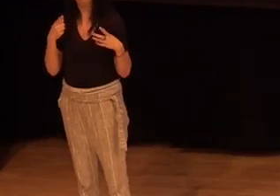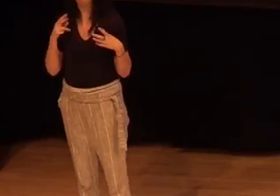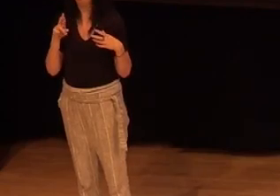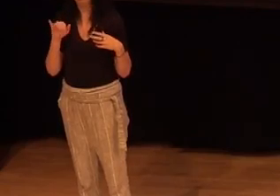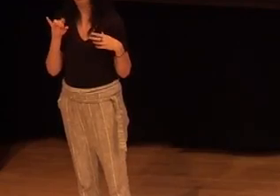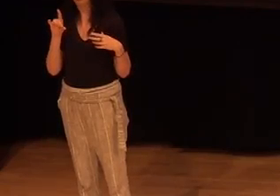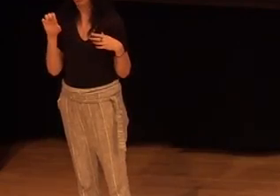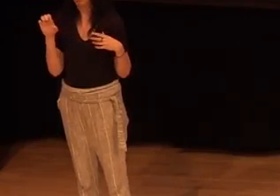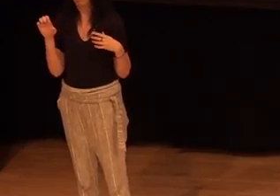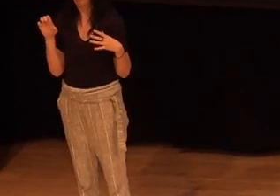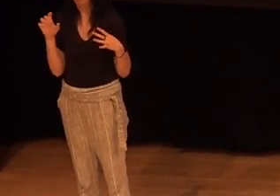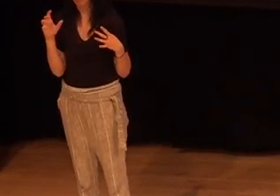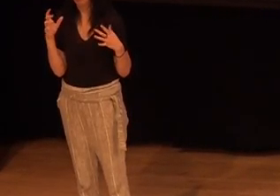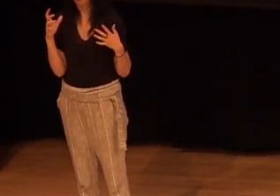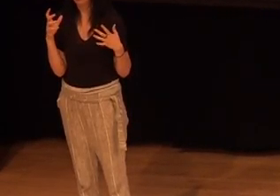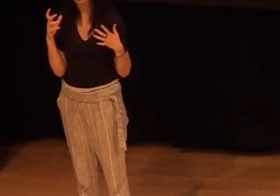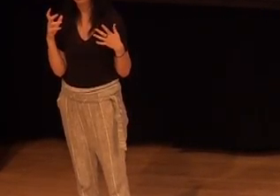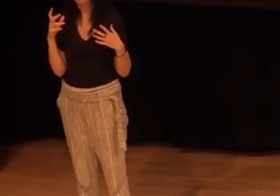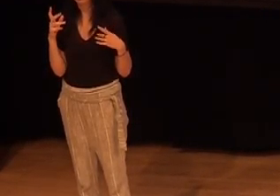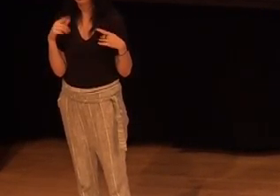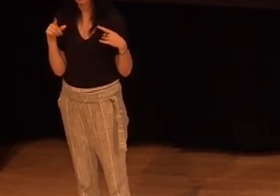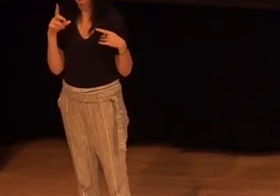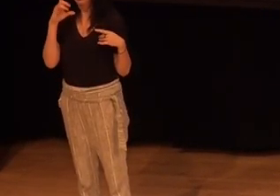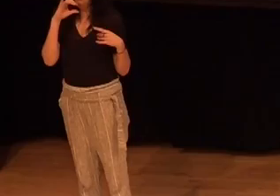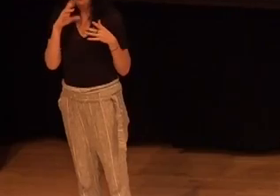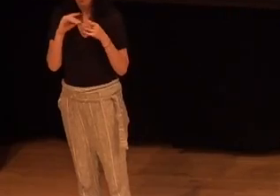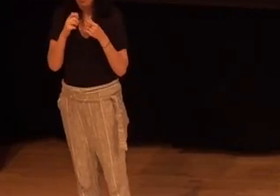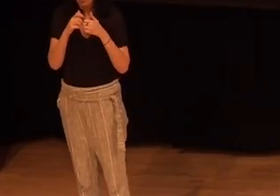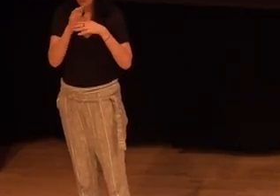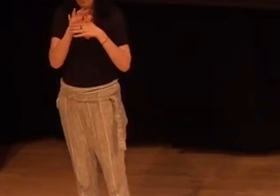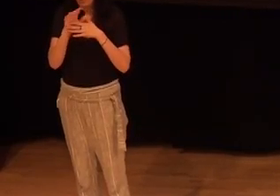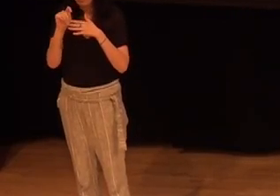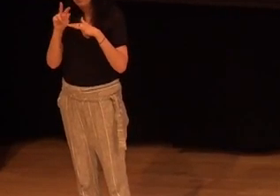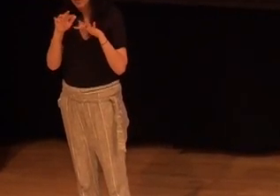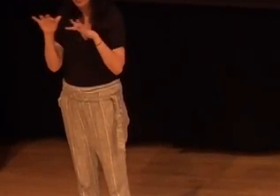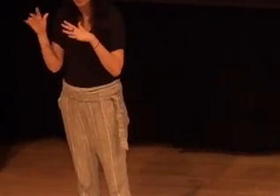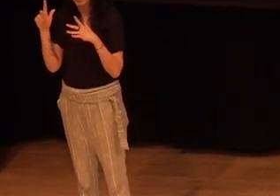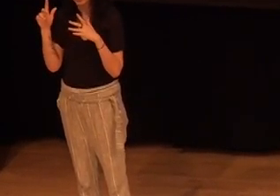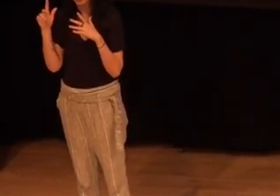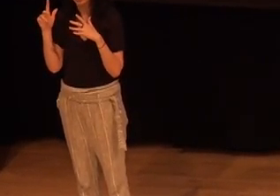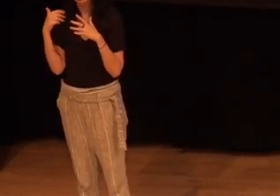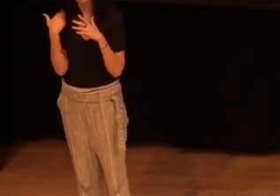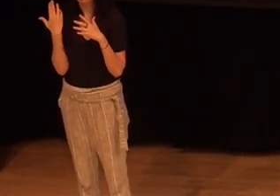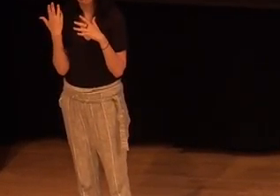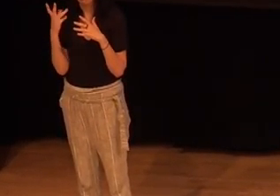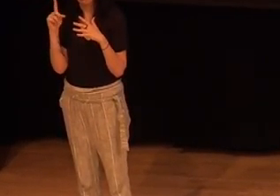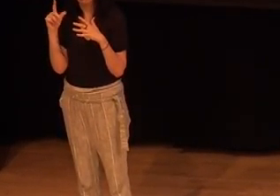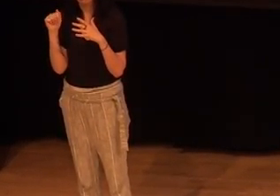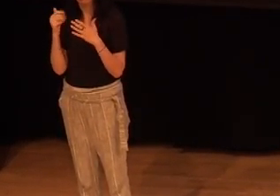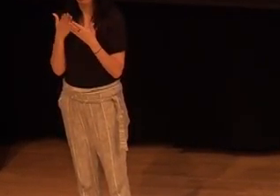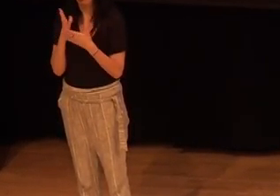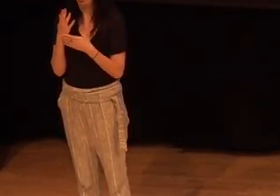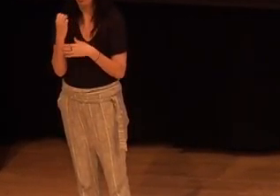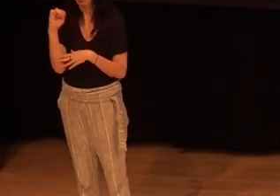What is not known, I think, as the film shows and what we've been talking about, is that there is a disability rights